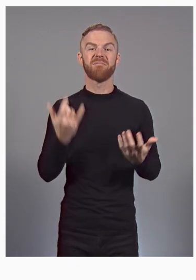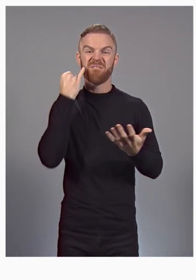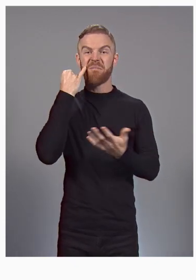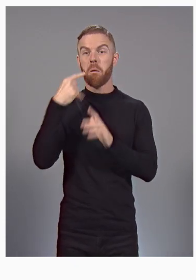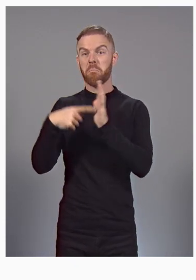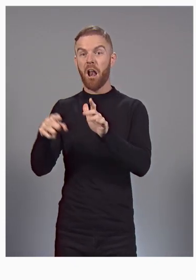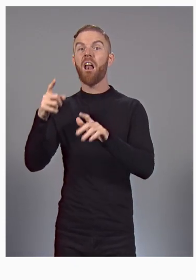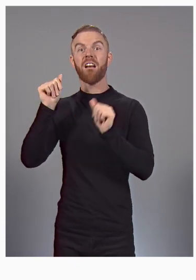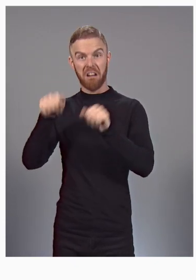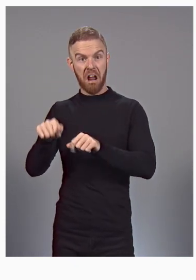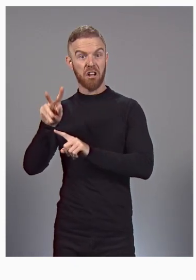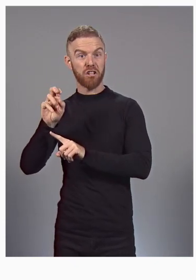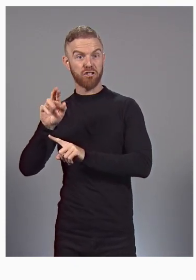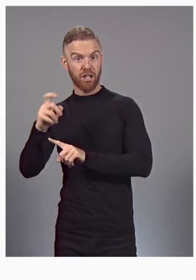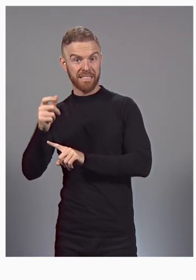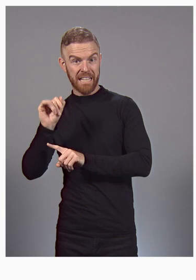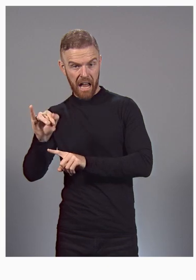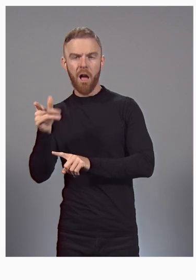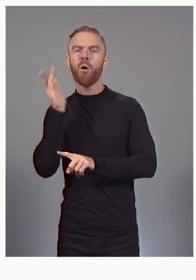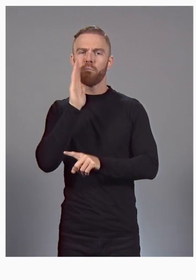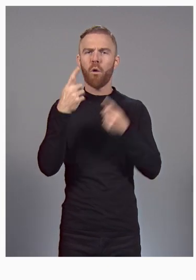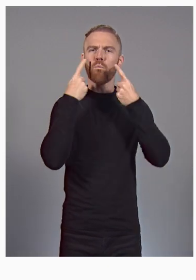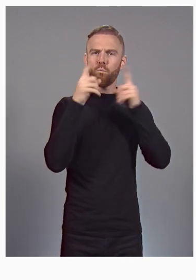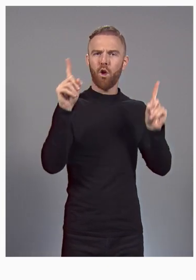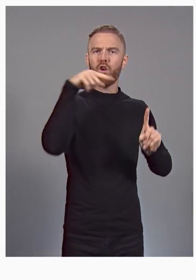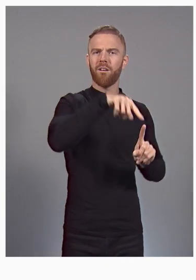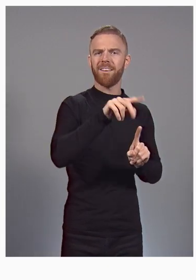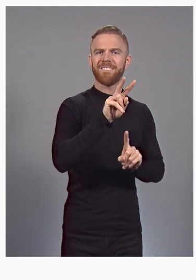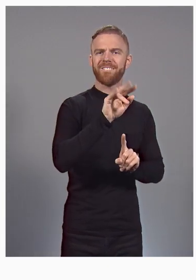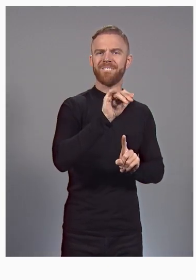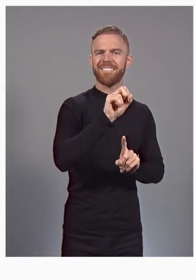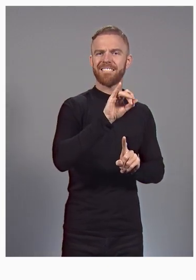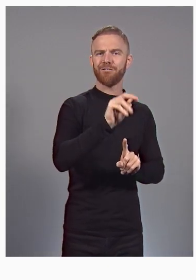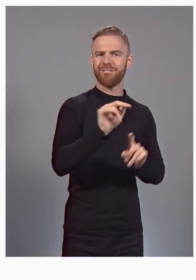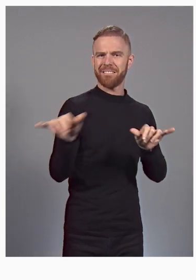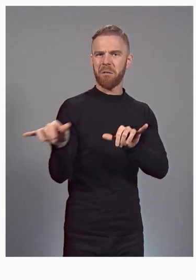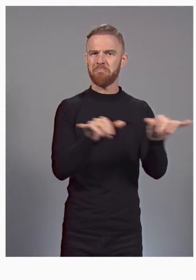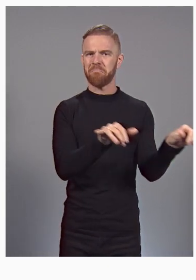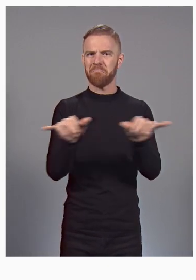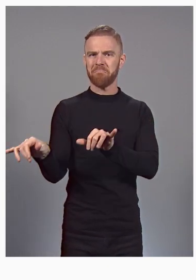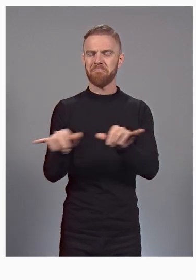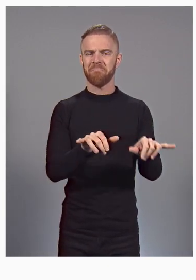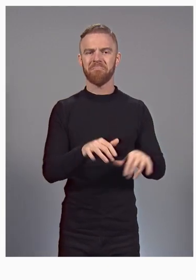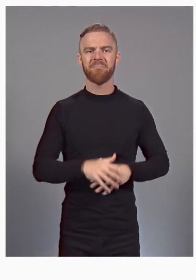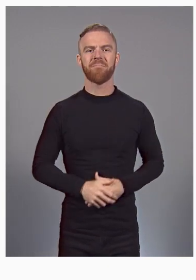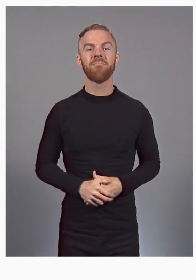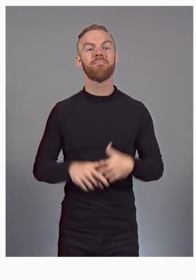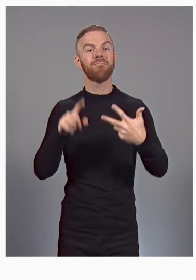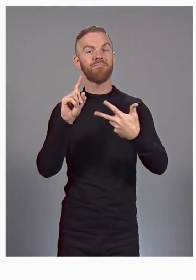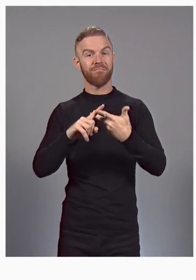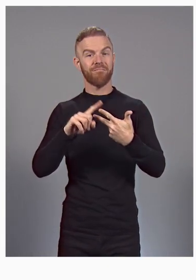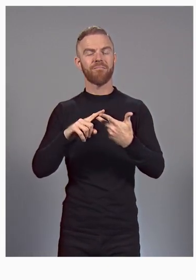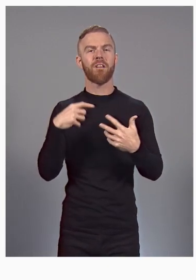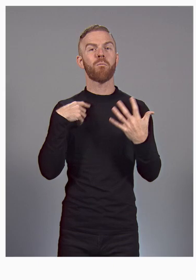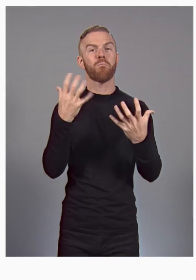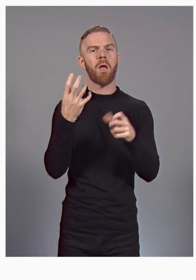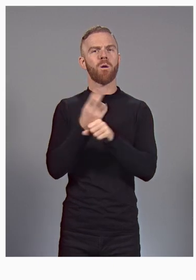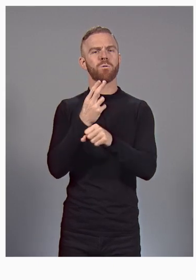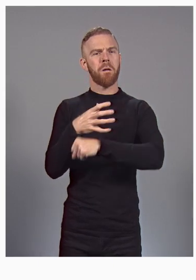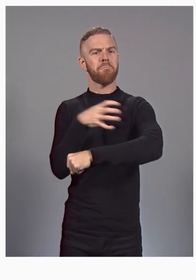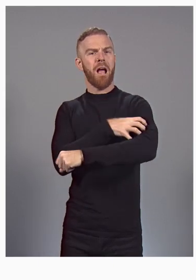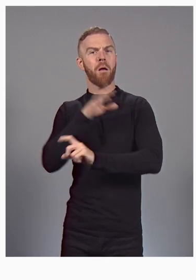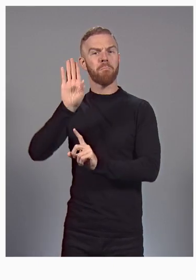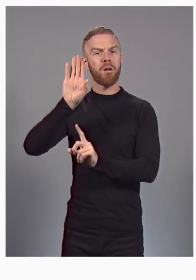Vertex AI, then it will also work in Vertex AI Vision. Second, I want to use the power of BigQuery